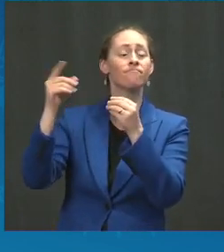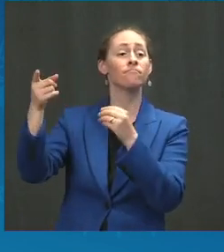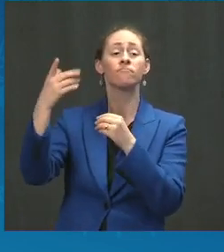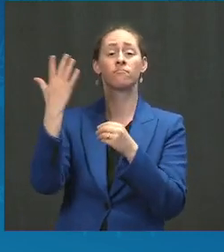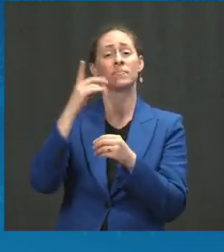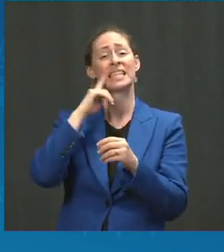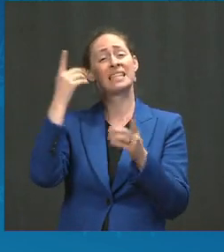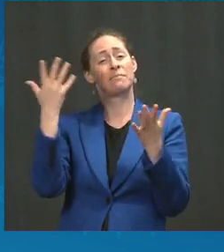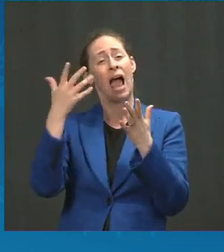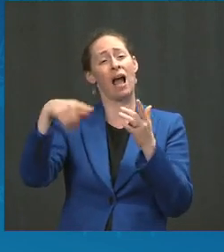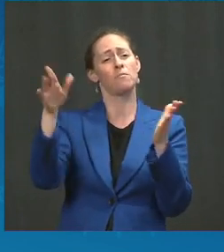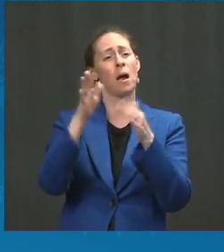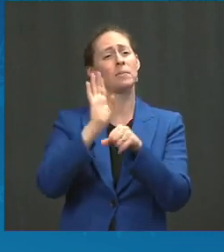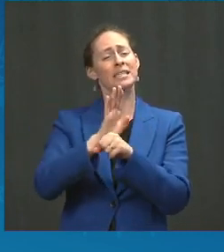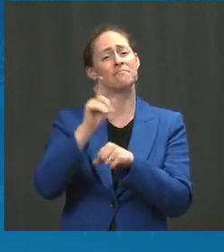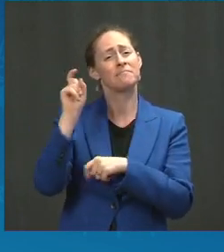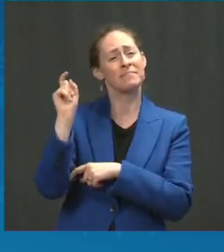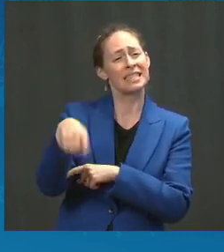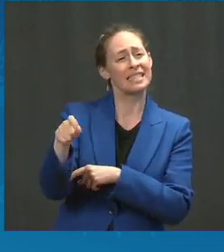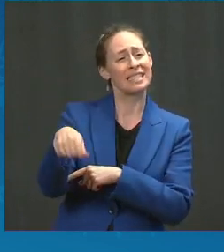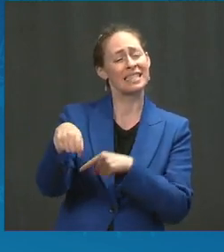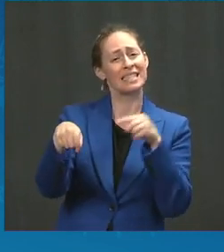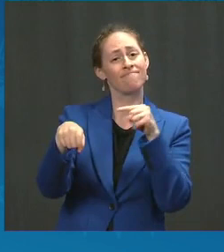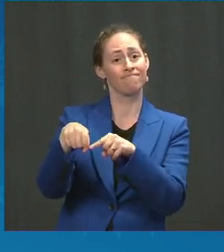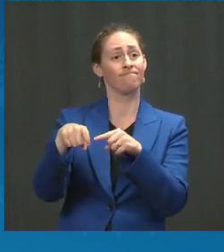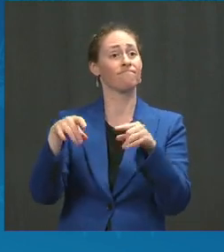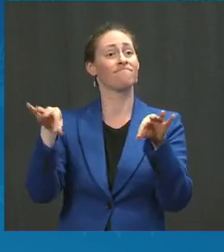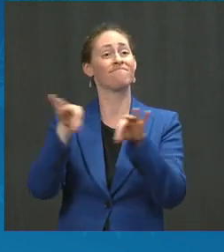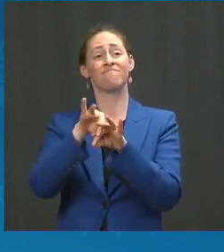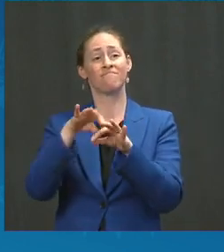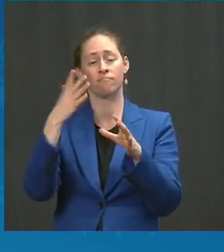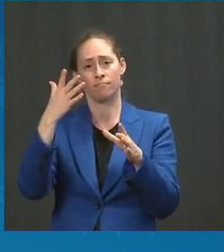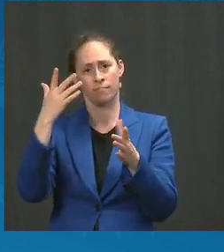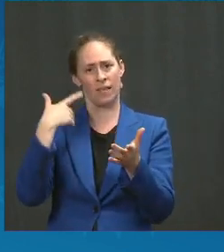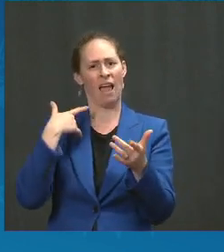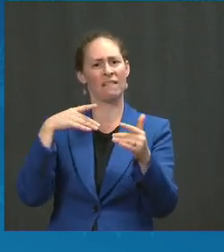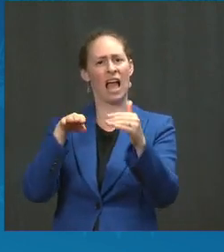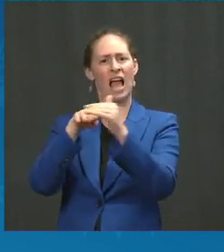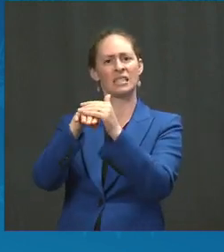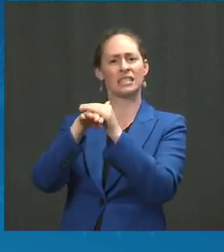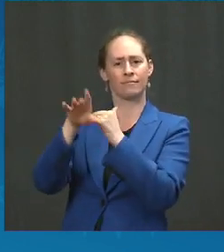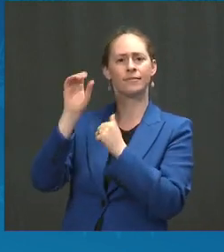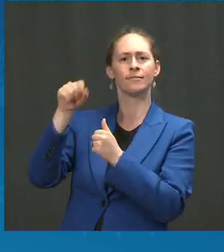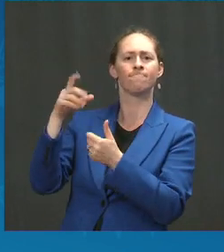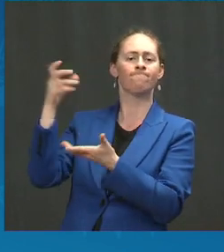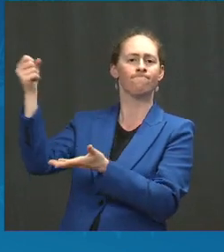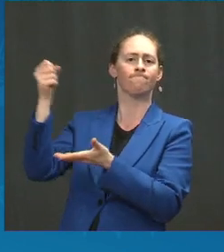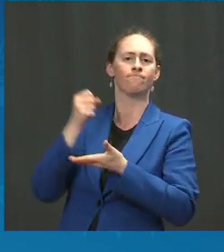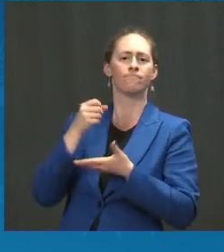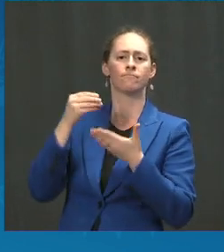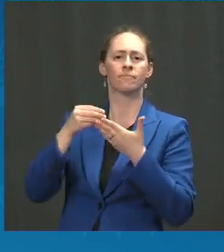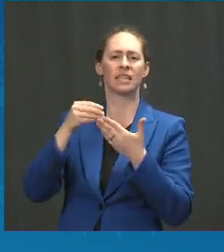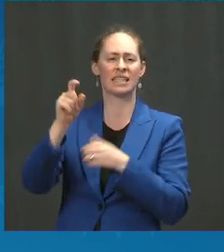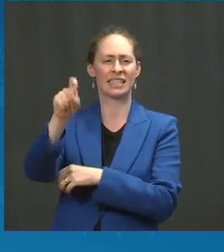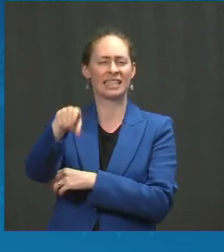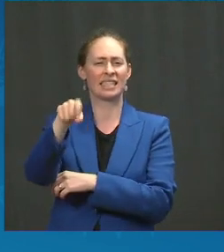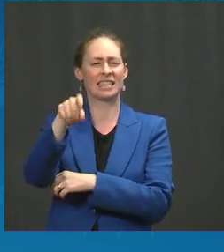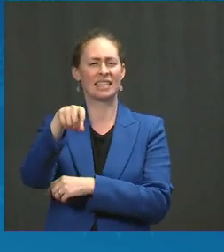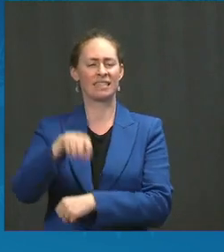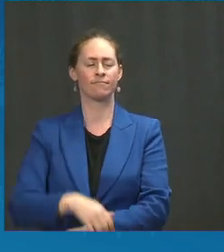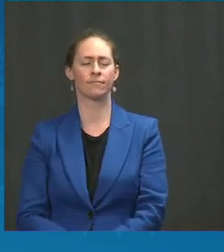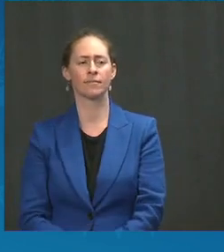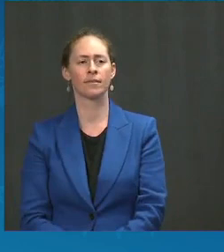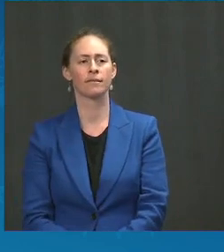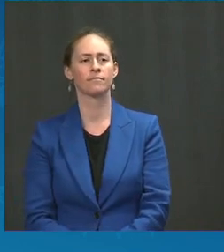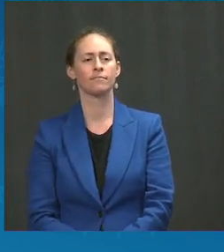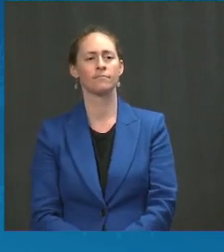also in terms of access to capital. Access to capital. and an